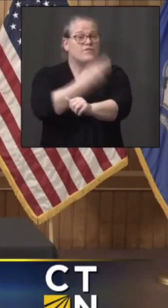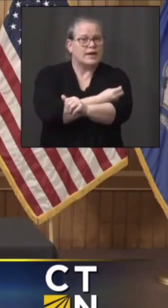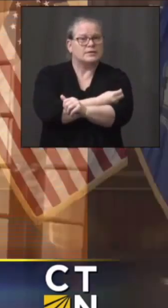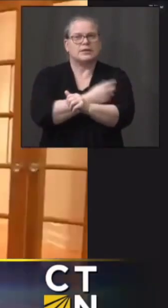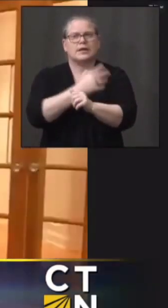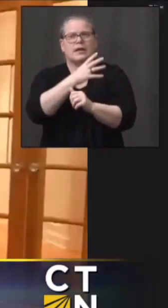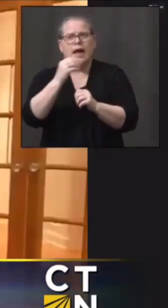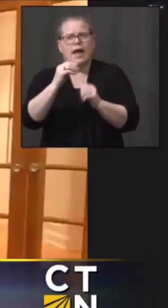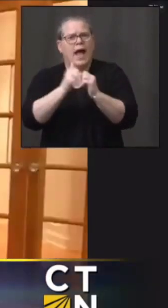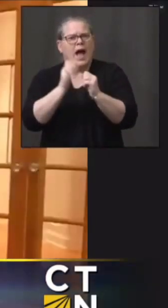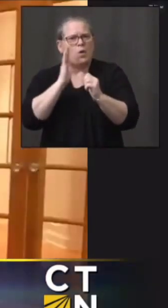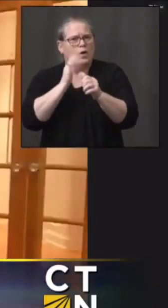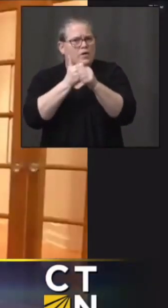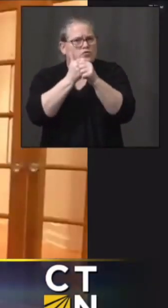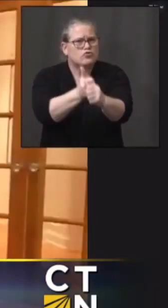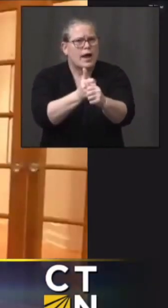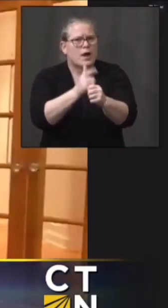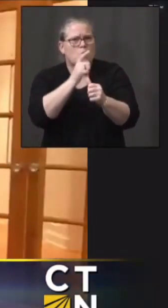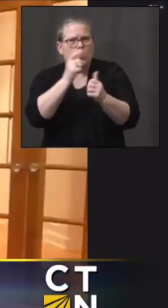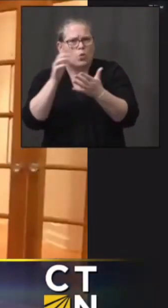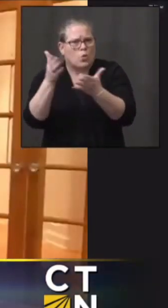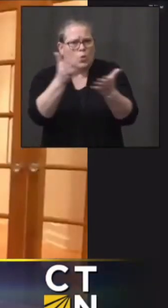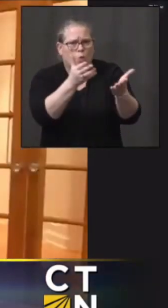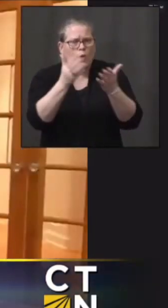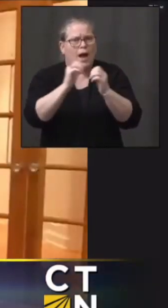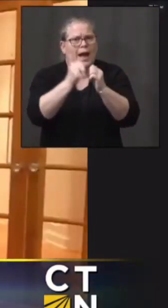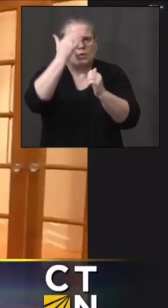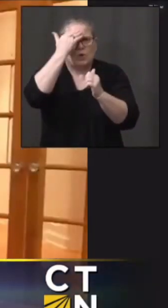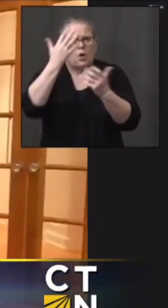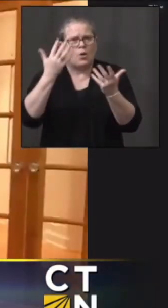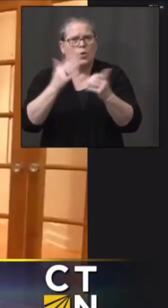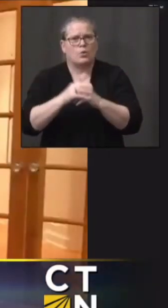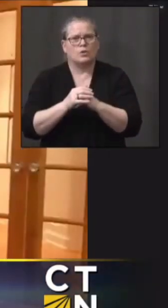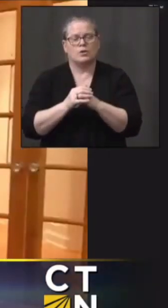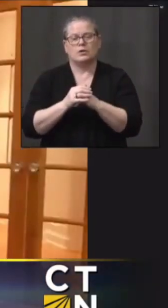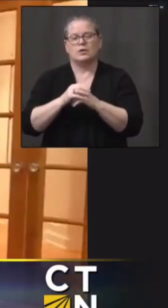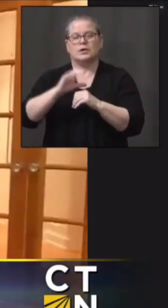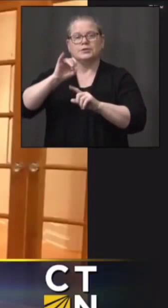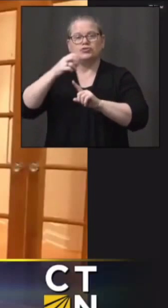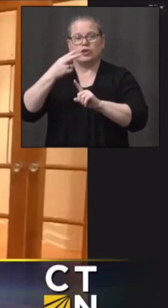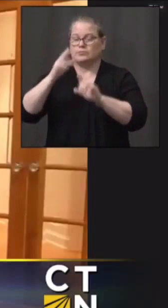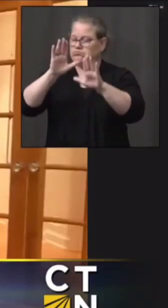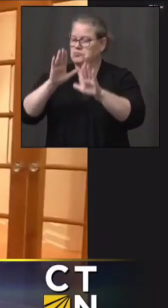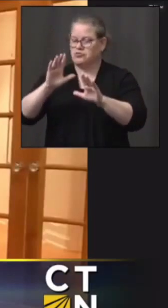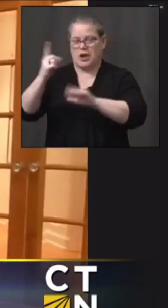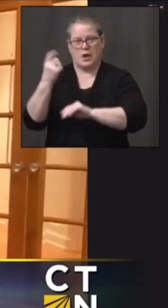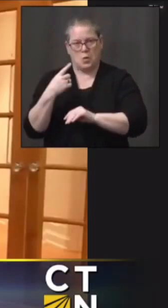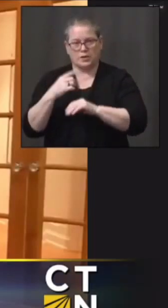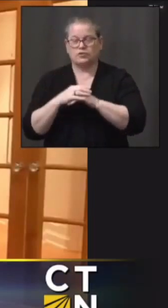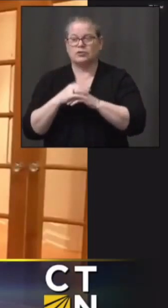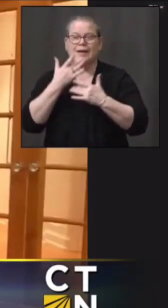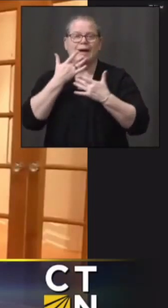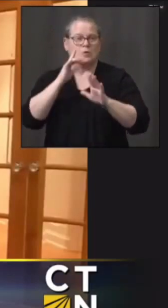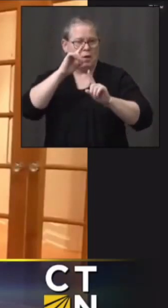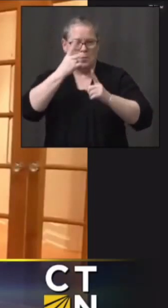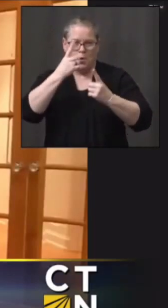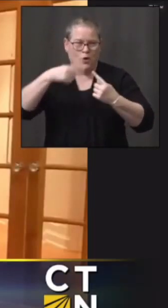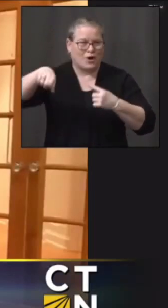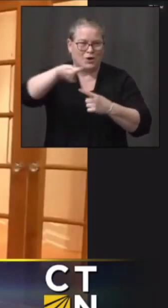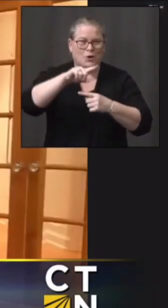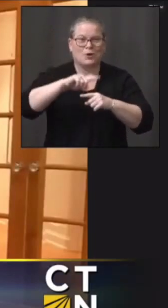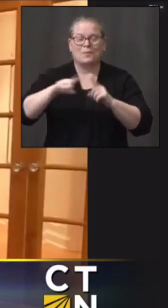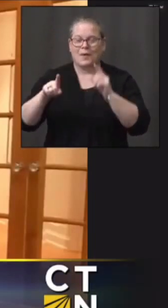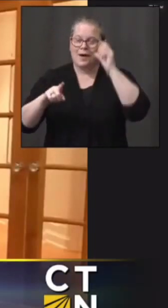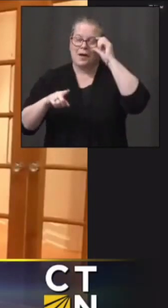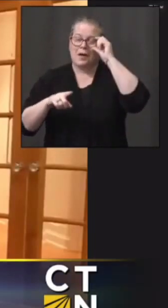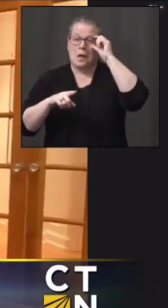All right, great question. I'm not going to take us too far down in the weeds here and bore everyone to death, but just at a high level,